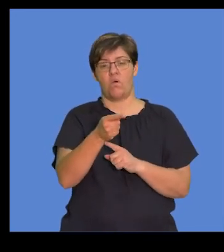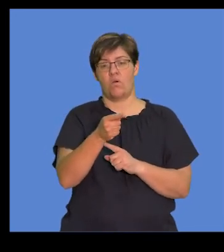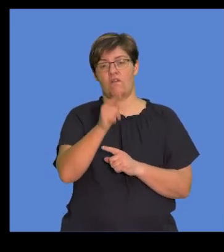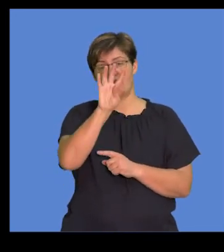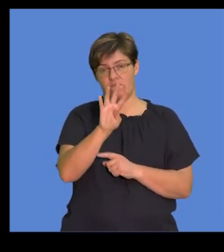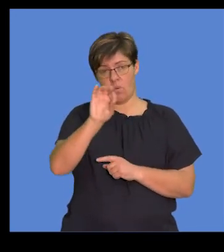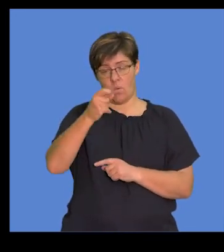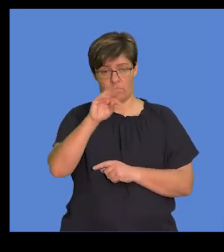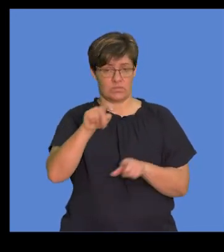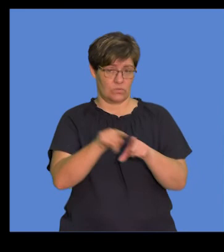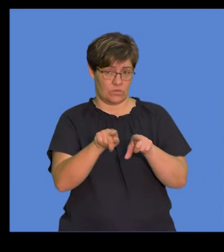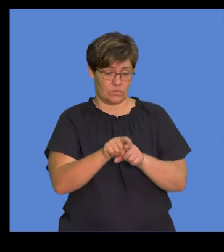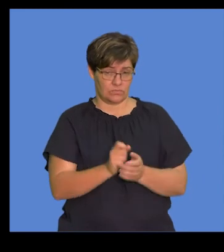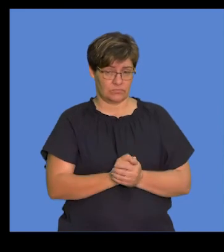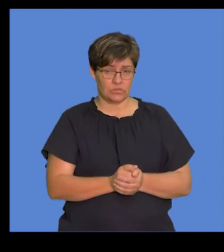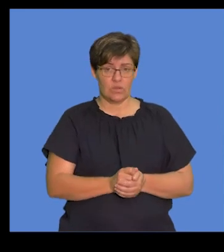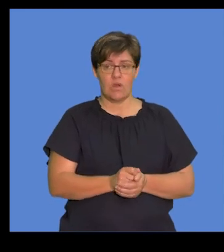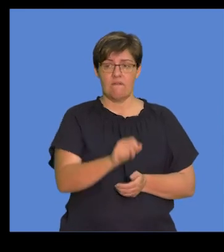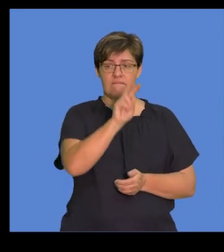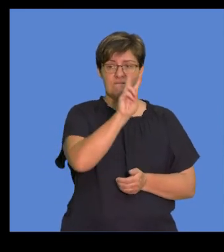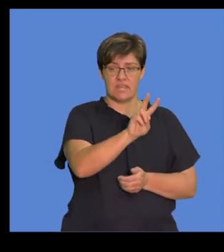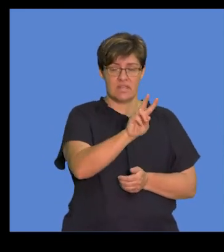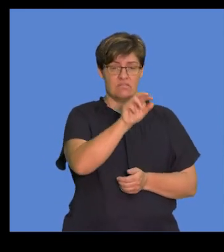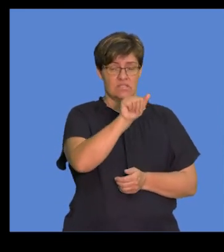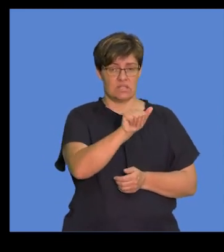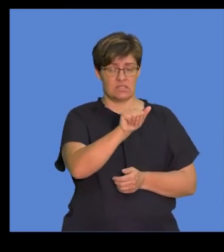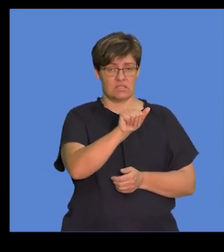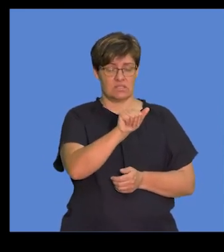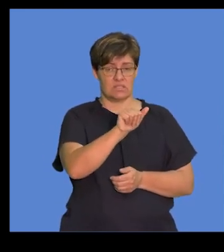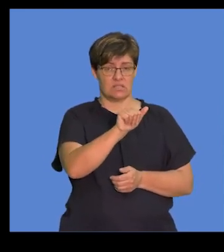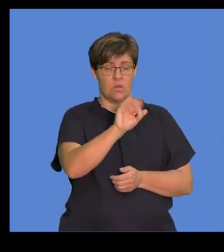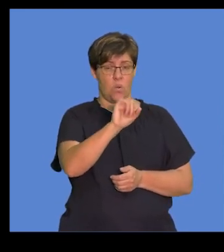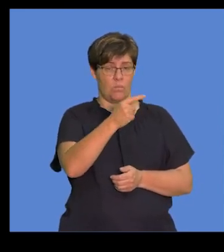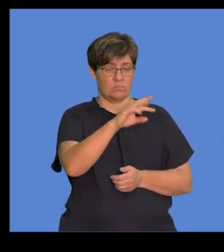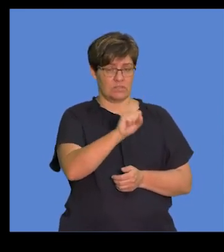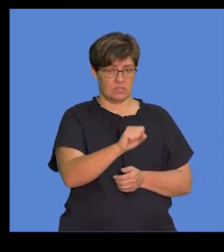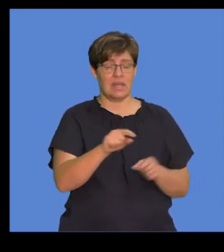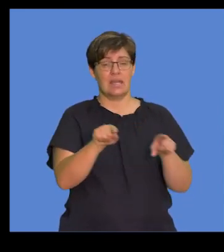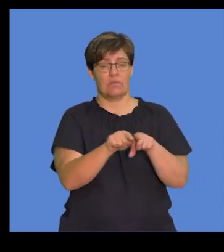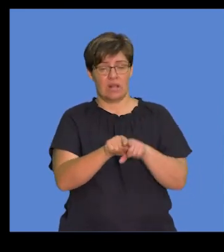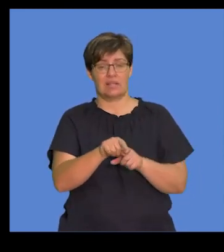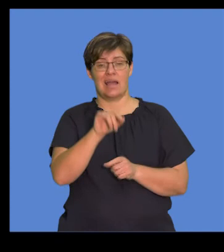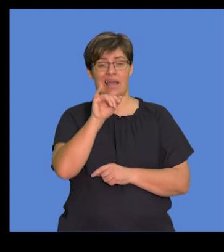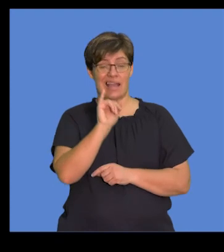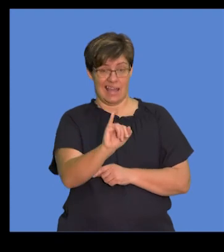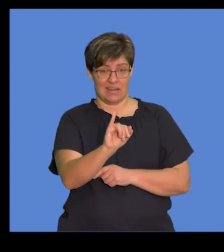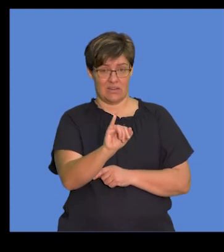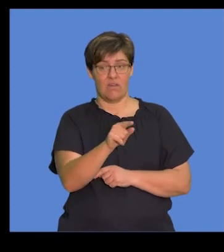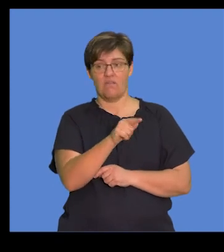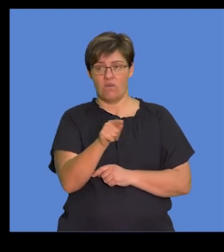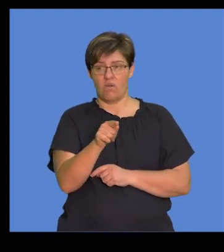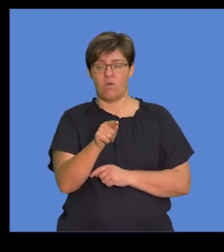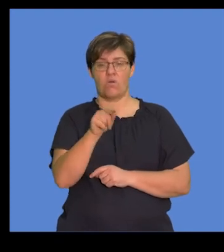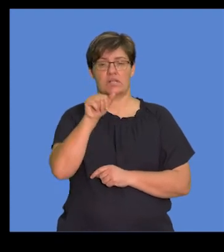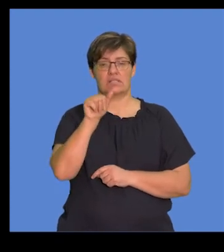right? So V across 6 ohms is equals to the current across the 6 ohms,